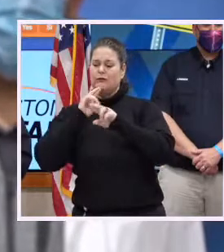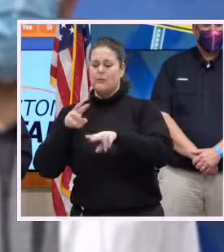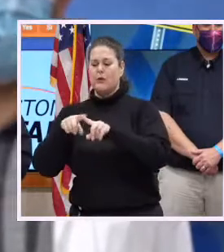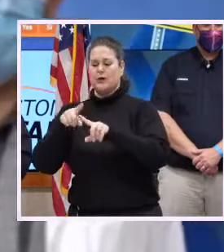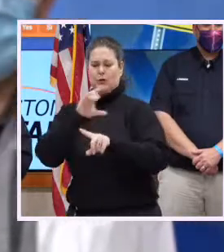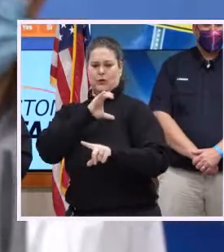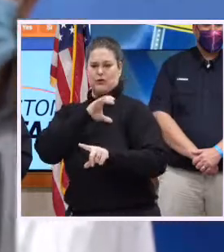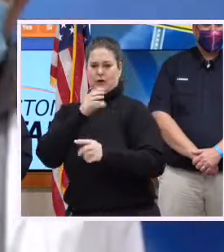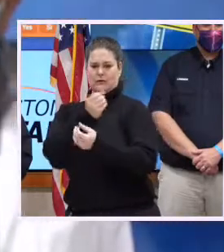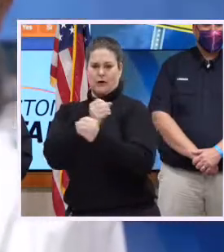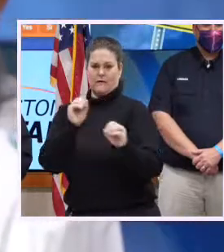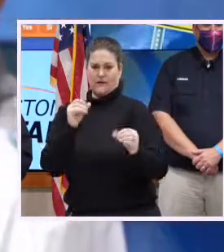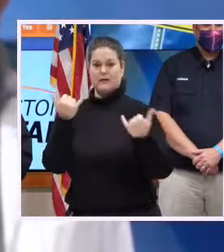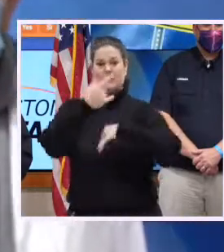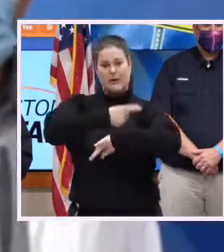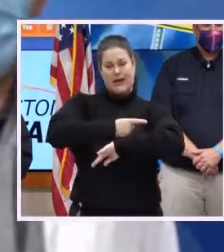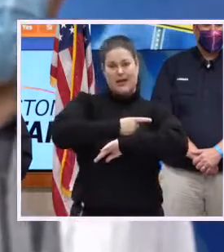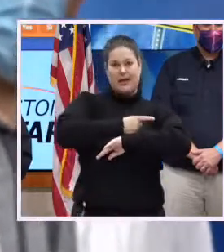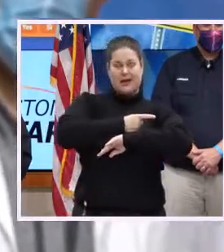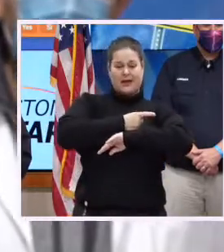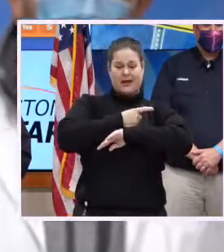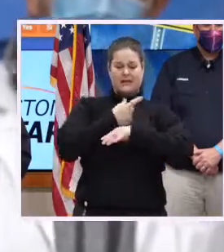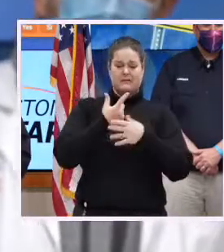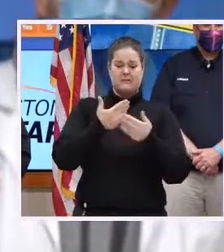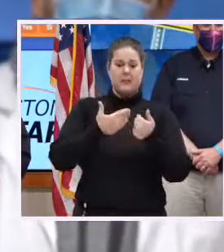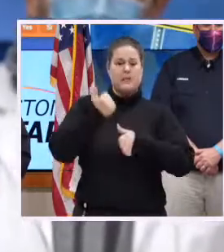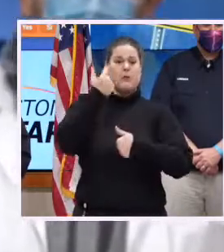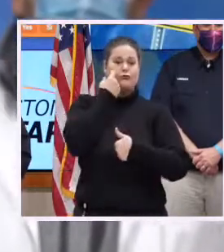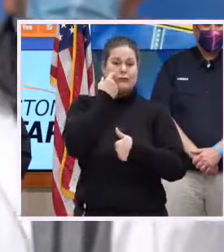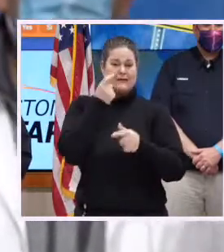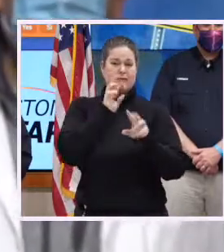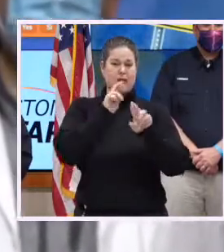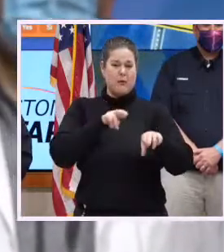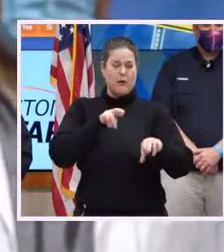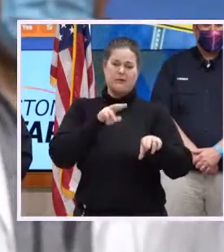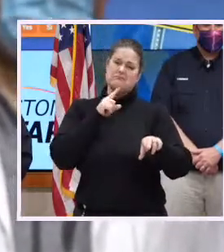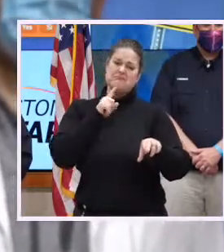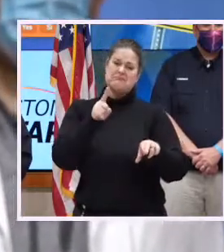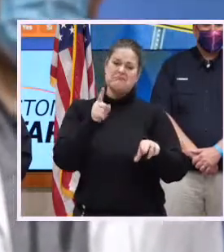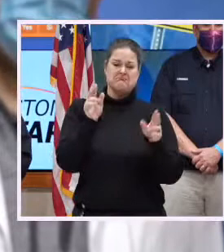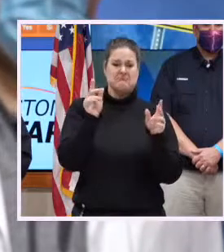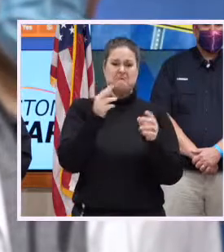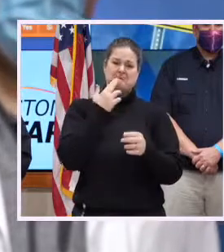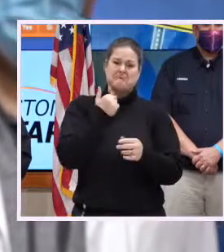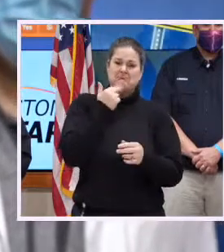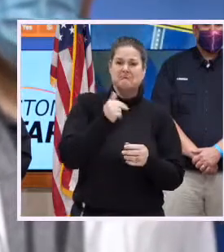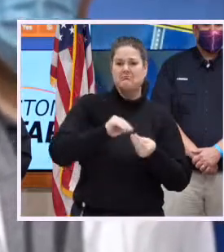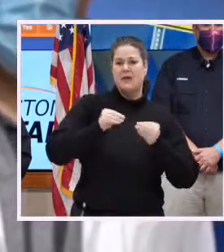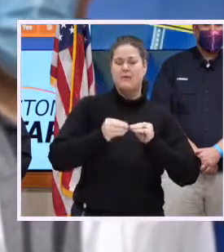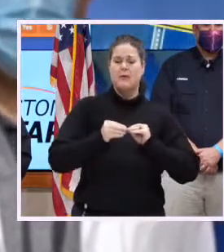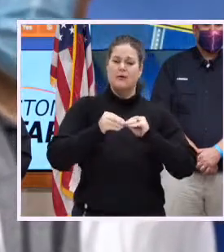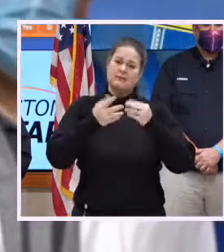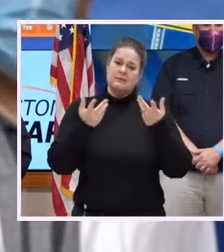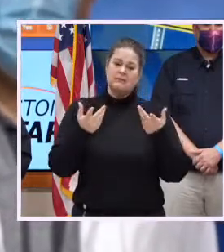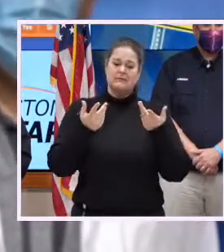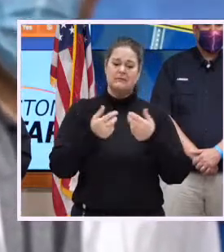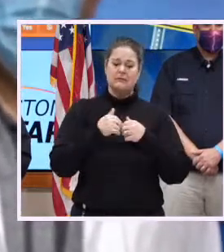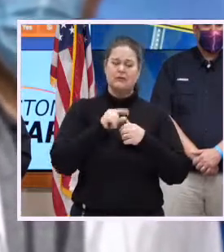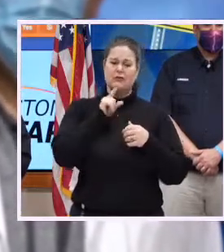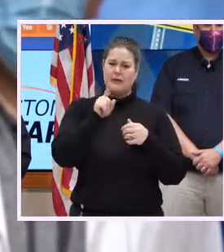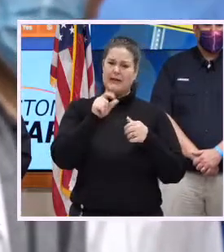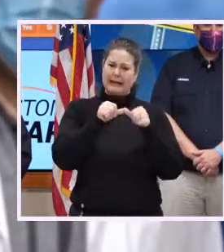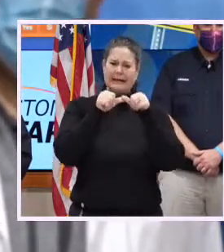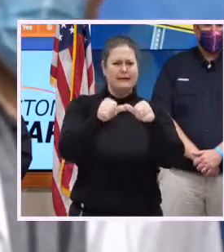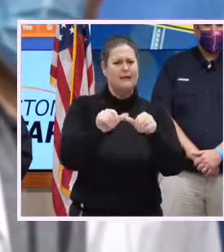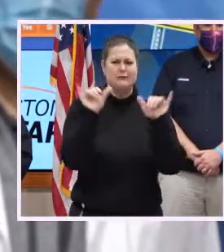office today as of the latest report, which is actually a relatively small number given the size of our county. So let's keep it